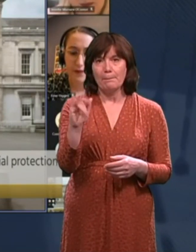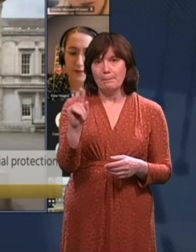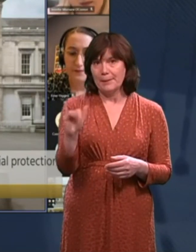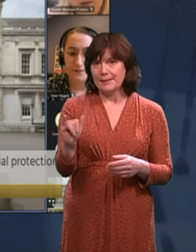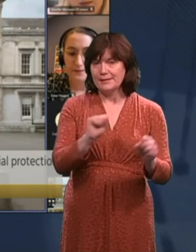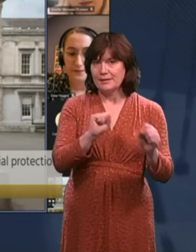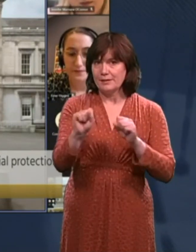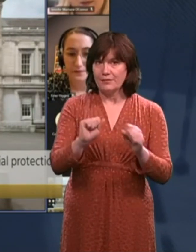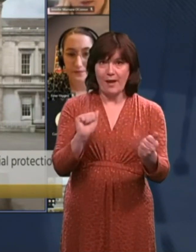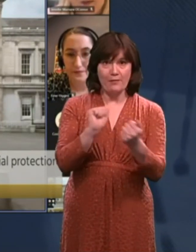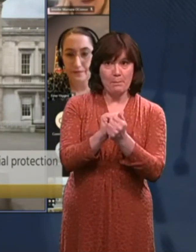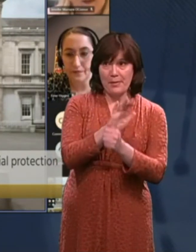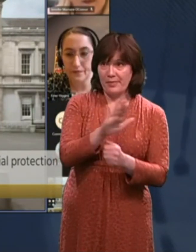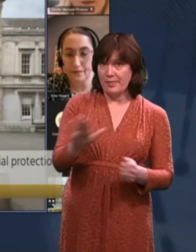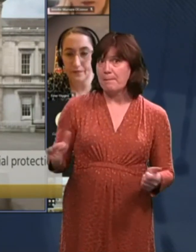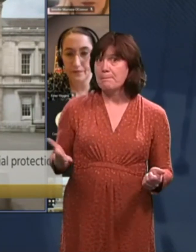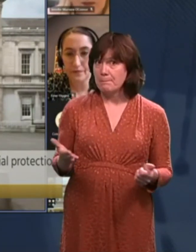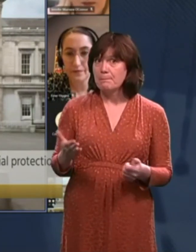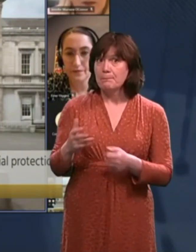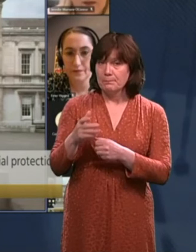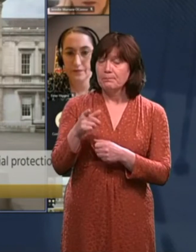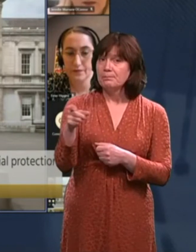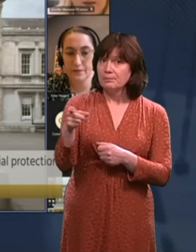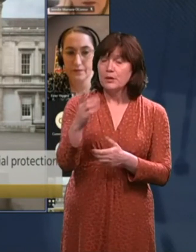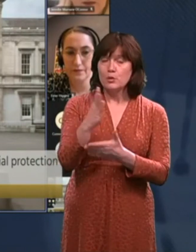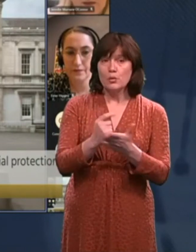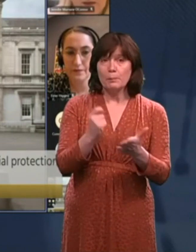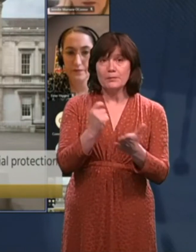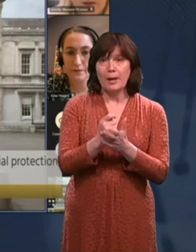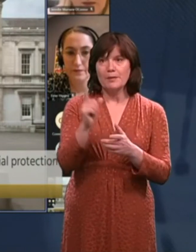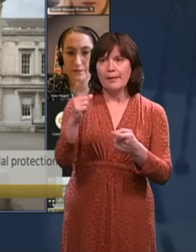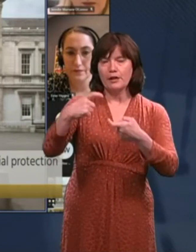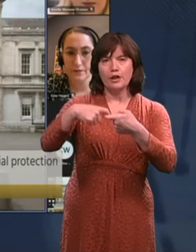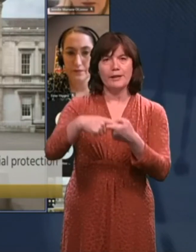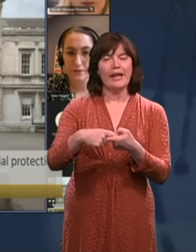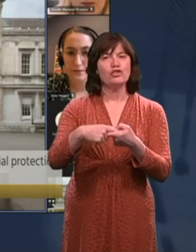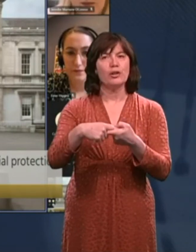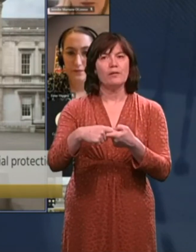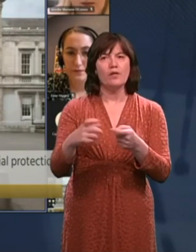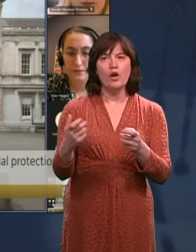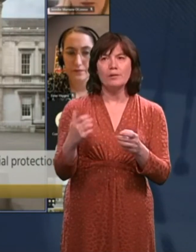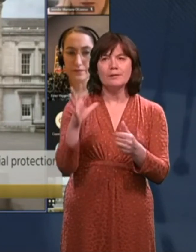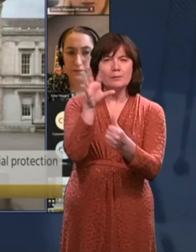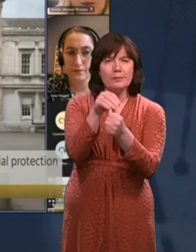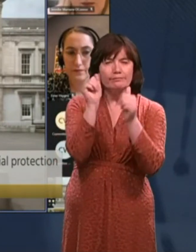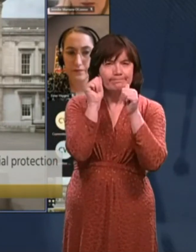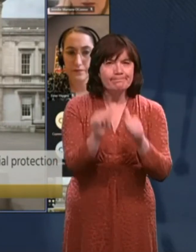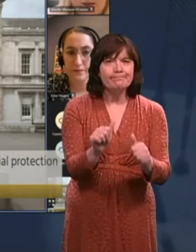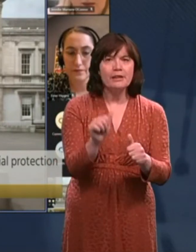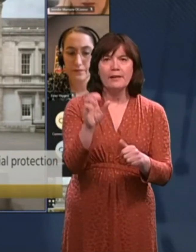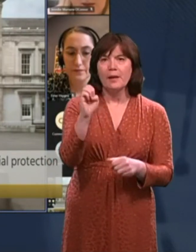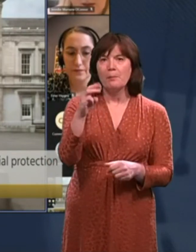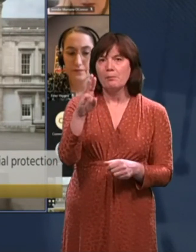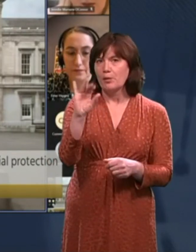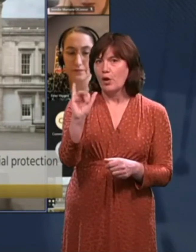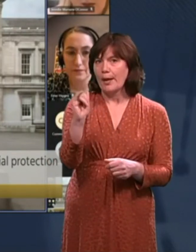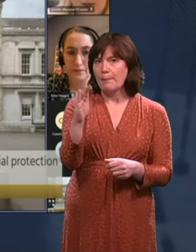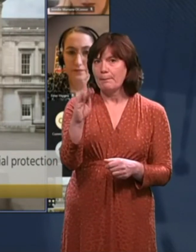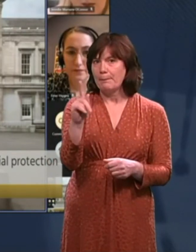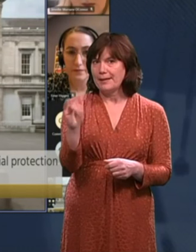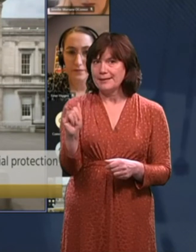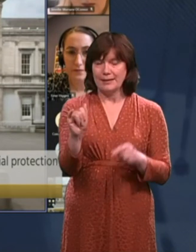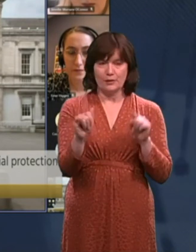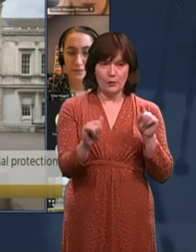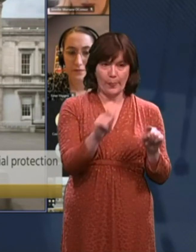I've met people who work in that. And sometimes it's that connection that the employability services provide between the employer and